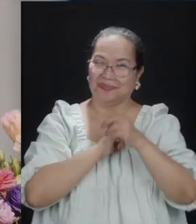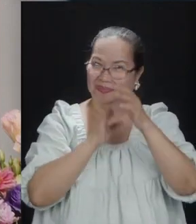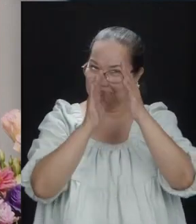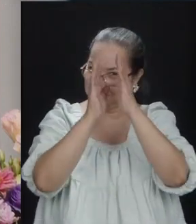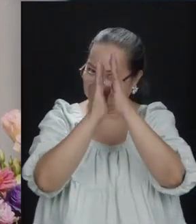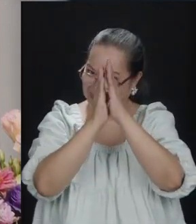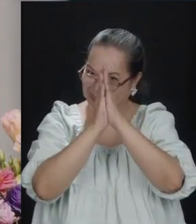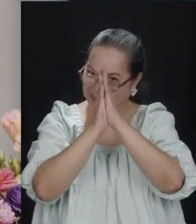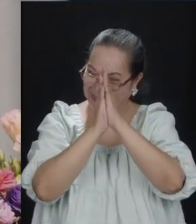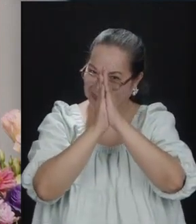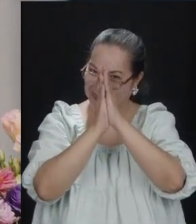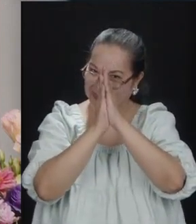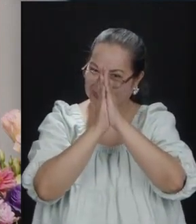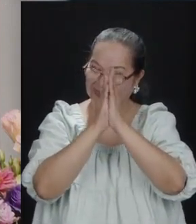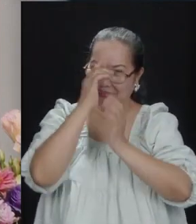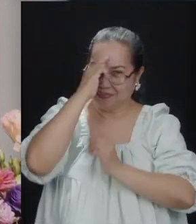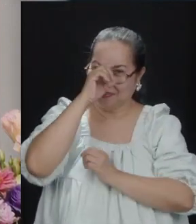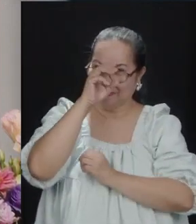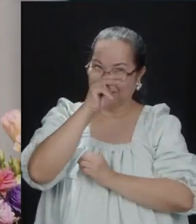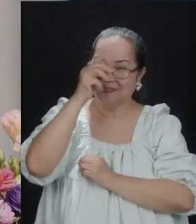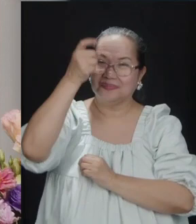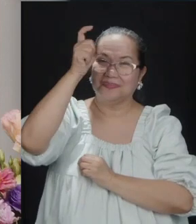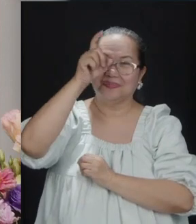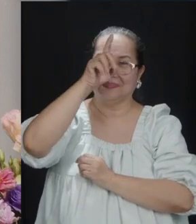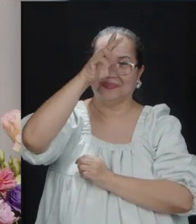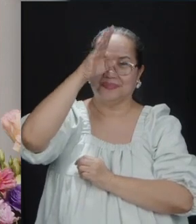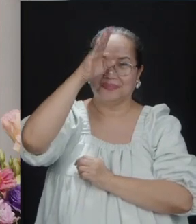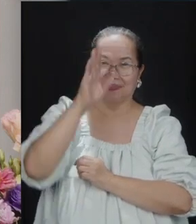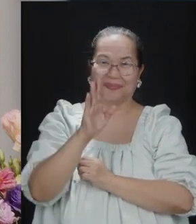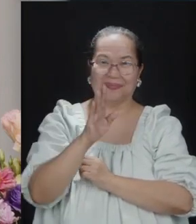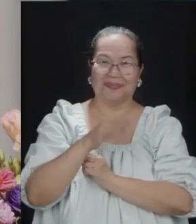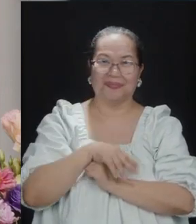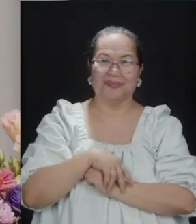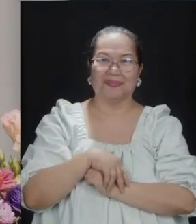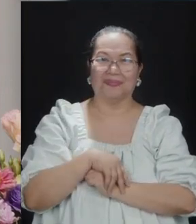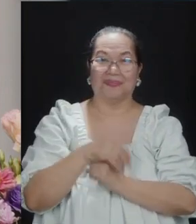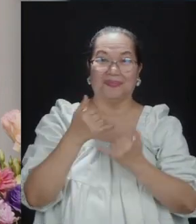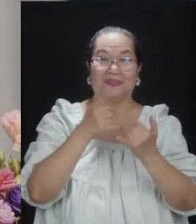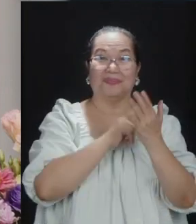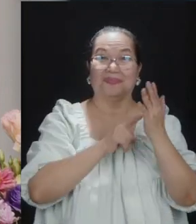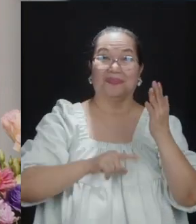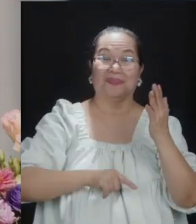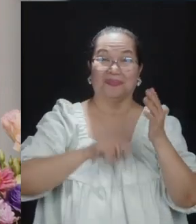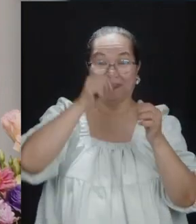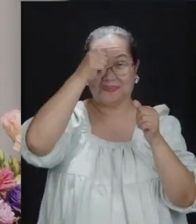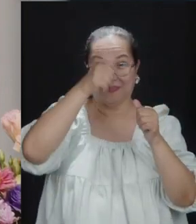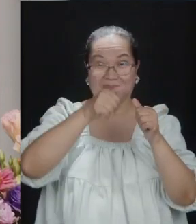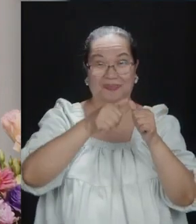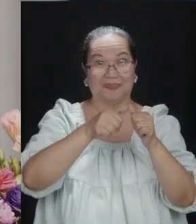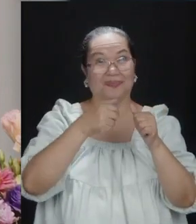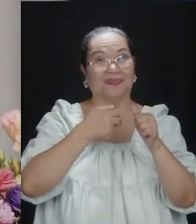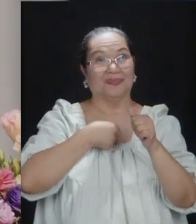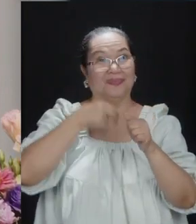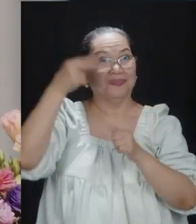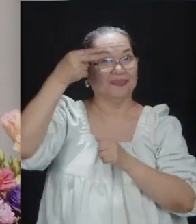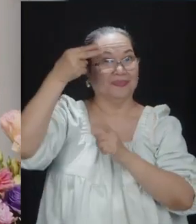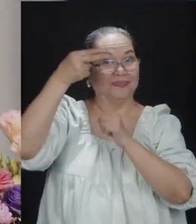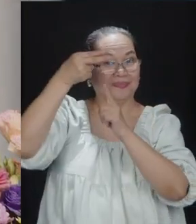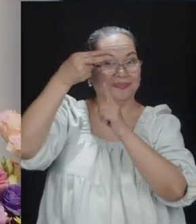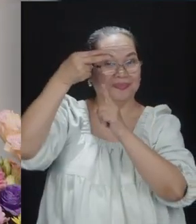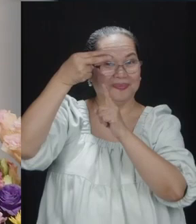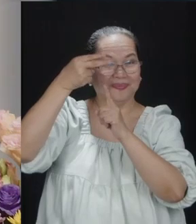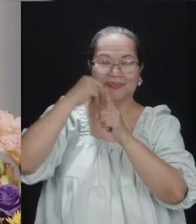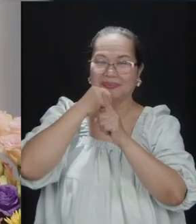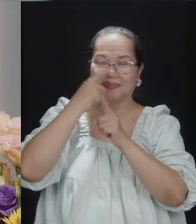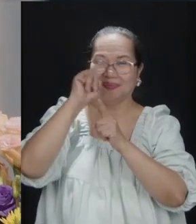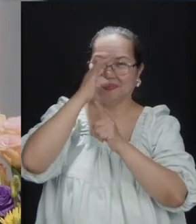asked for him from the Lord. Now the Lord remembered Hannah, not in the sense that